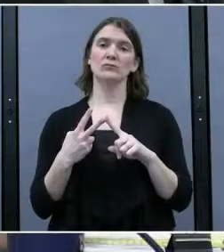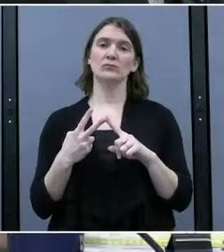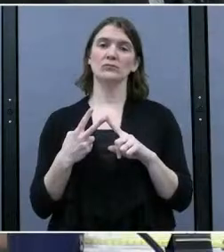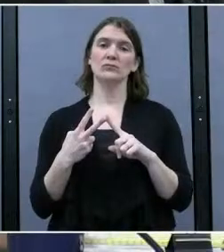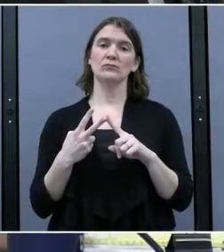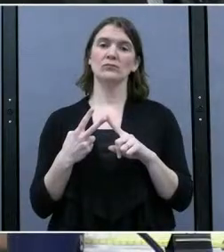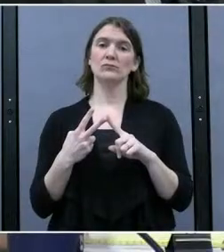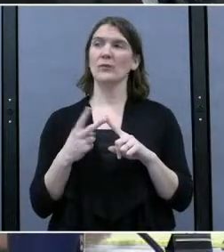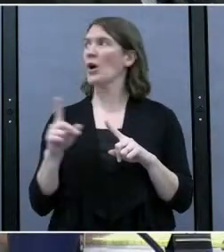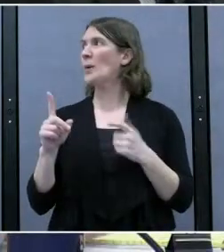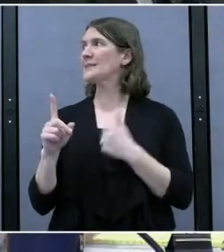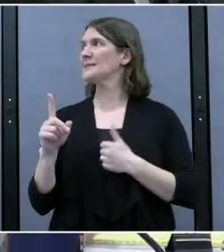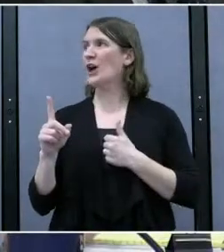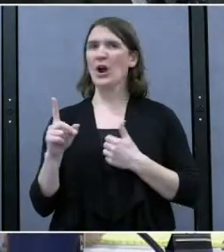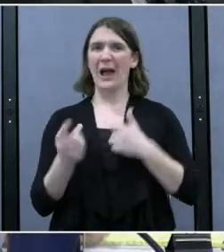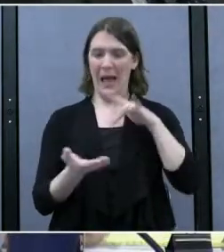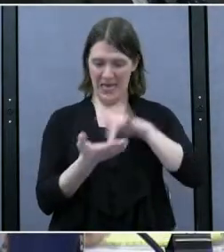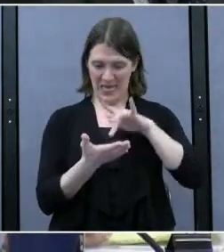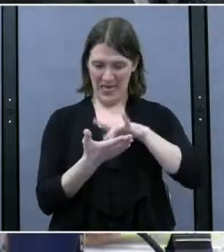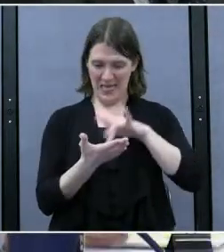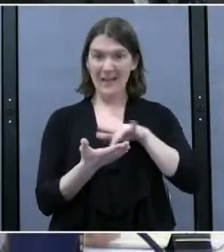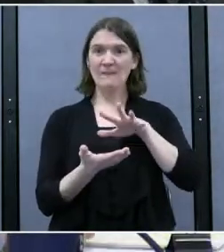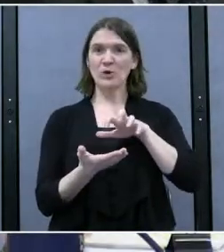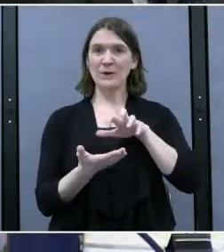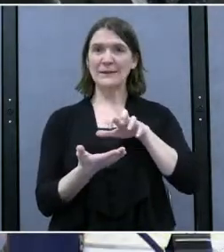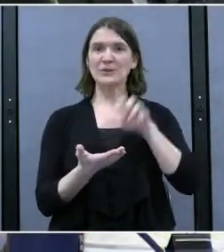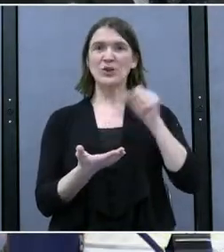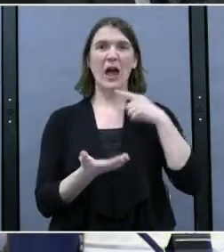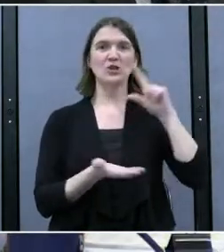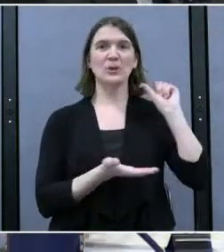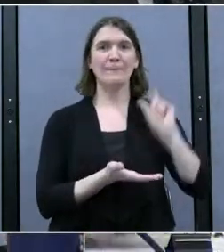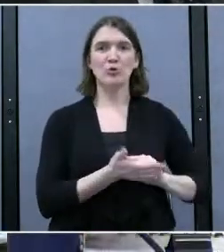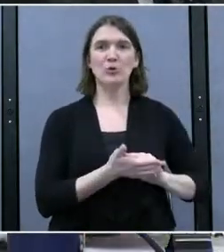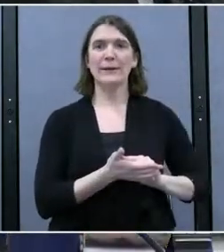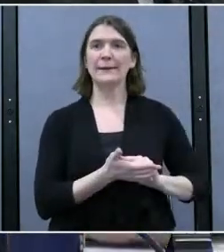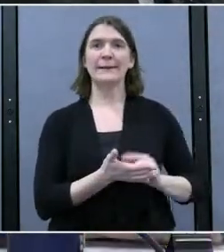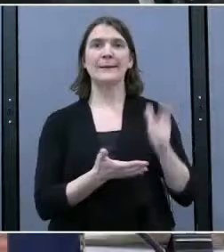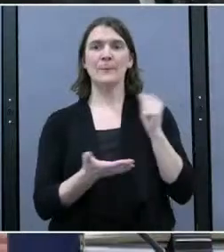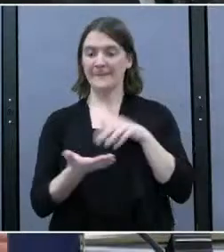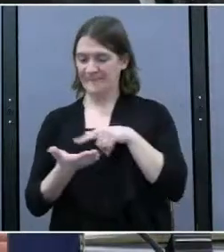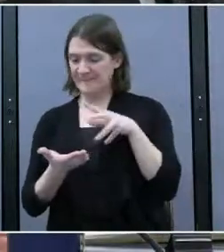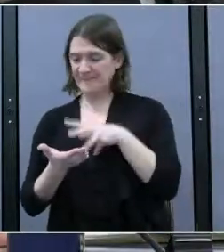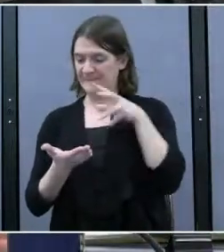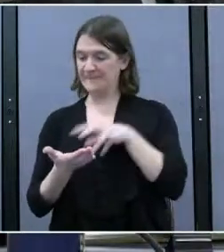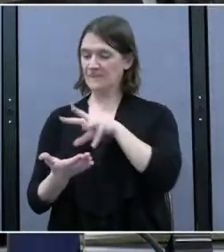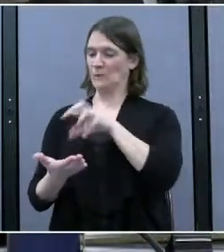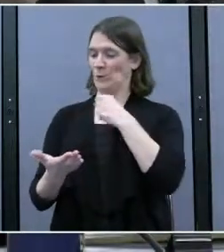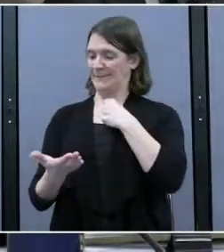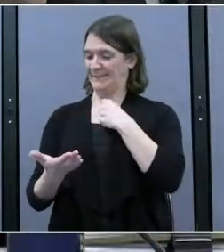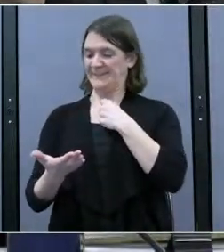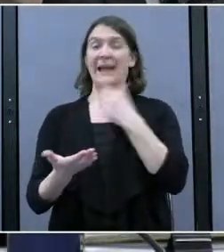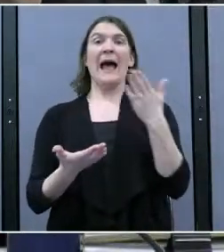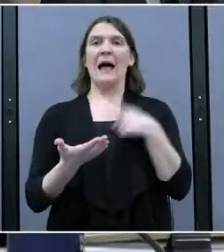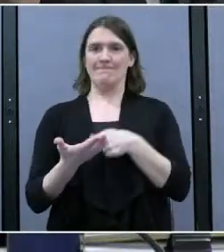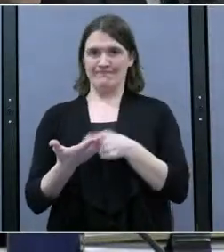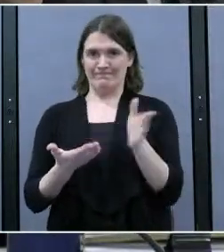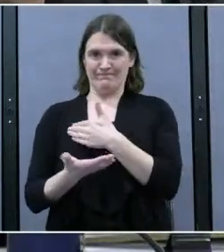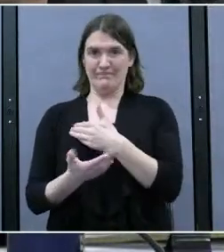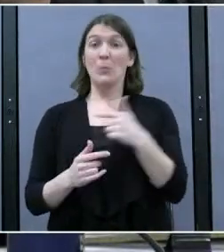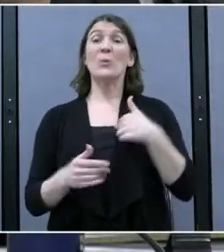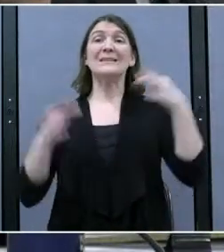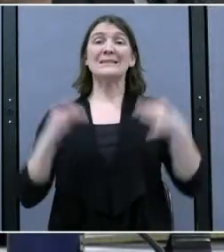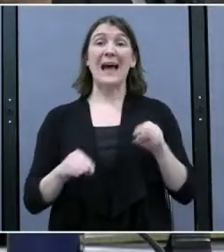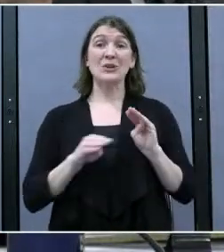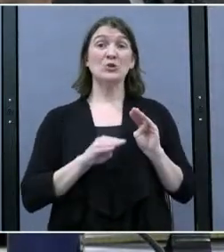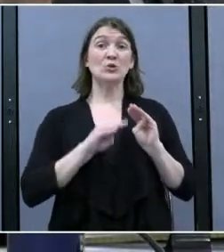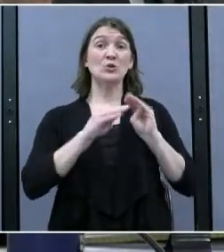my phone should not freeze. I should have printed this out. The paper does not freeze. That decision that we made to